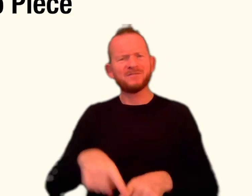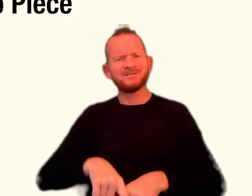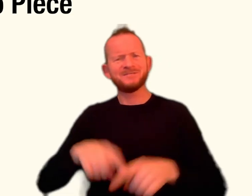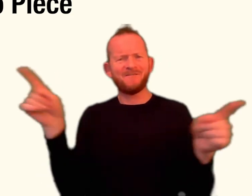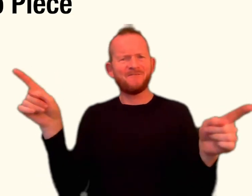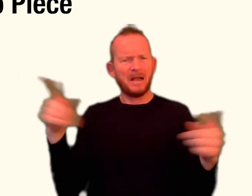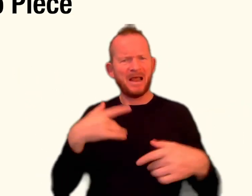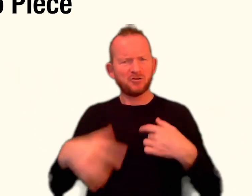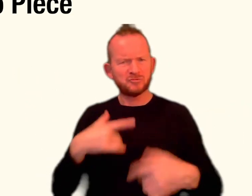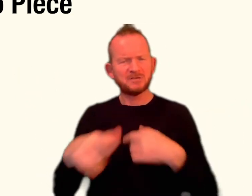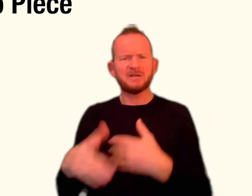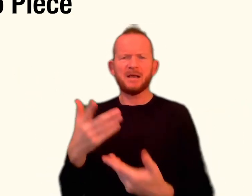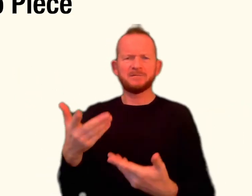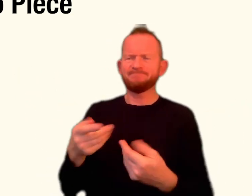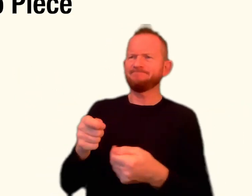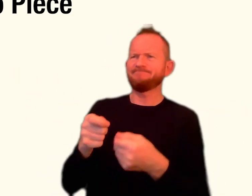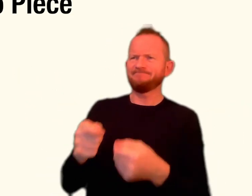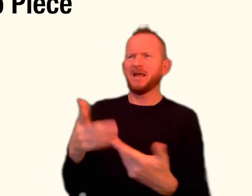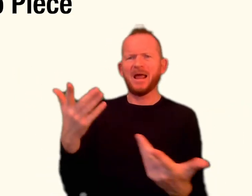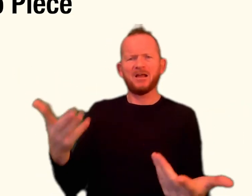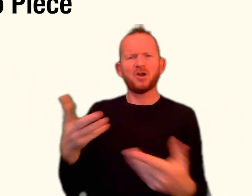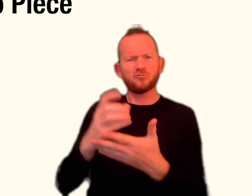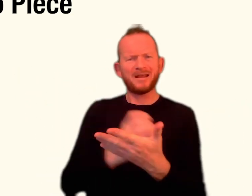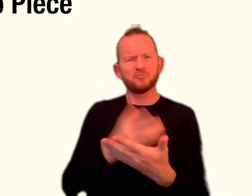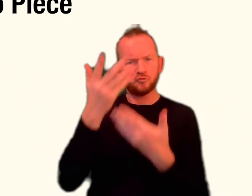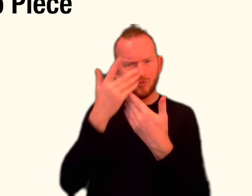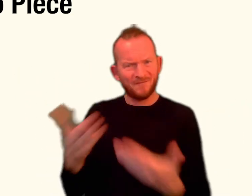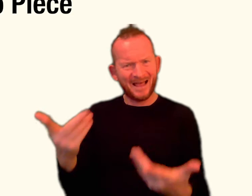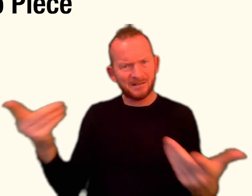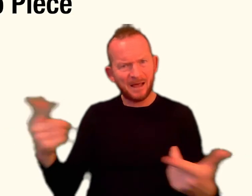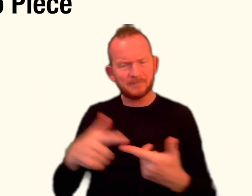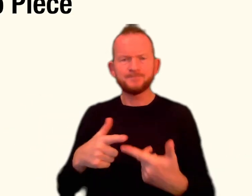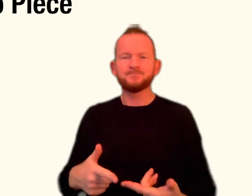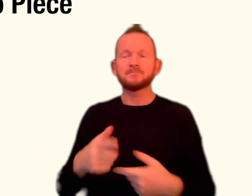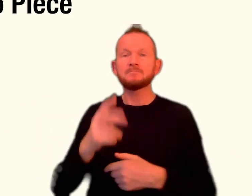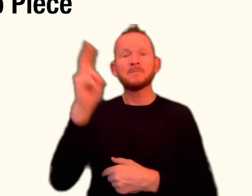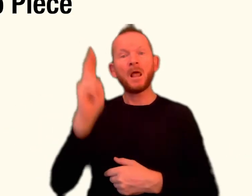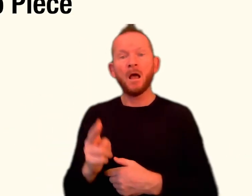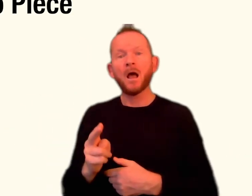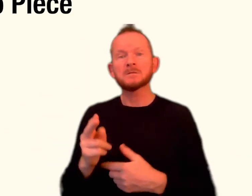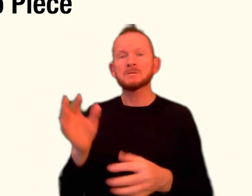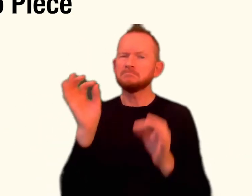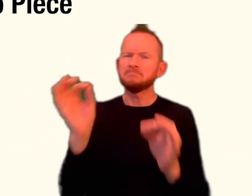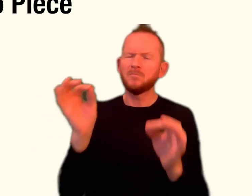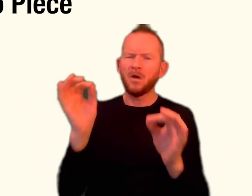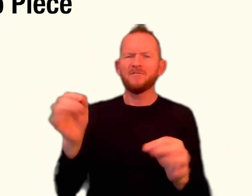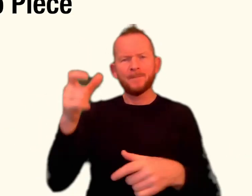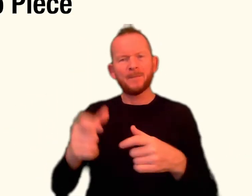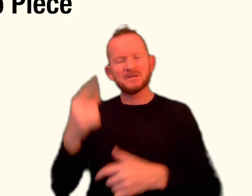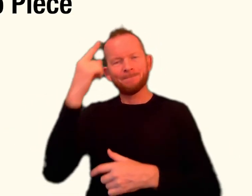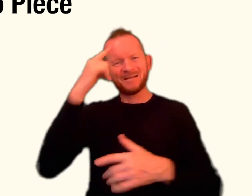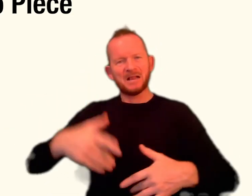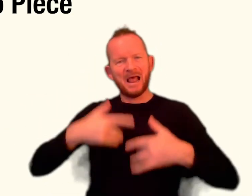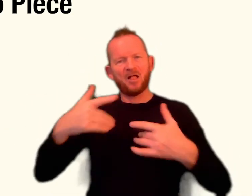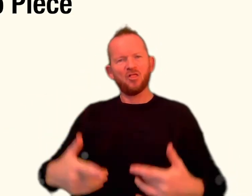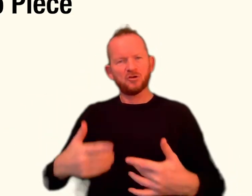the curriculum should reflect that. The arts are also proven to be excellent for people's mental health, and I believe that this should be taken